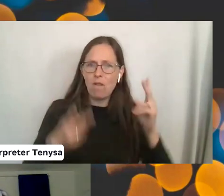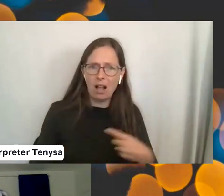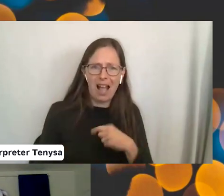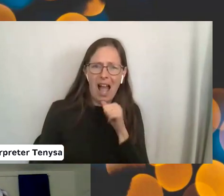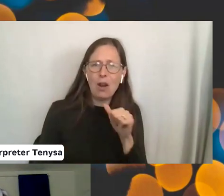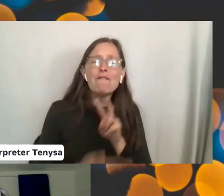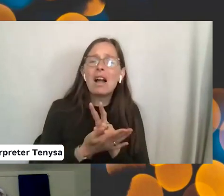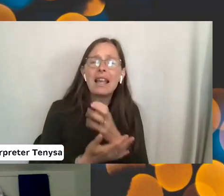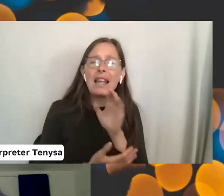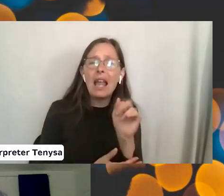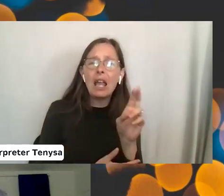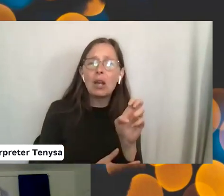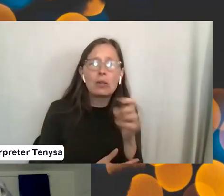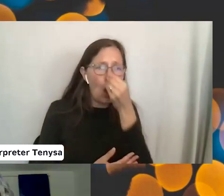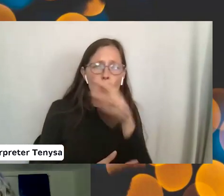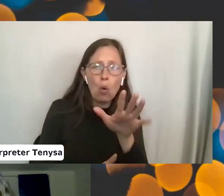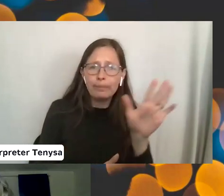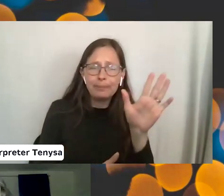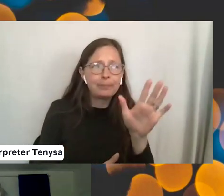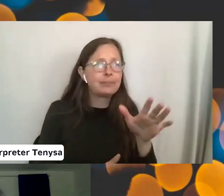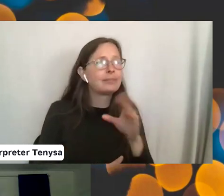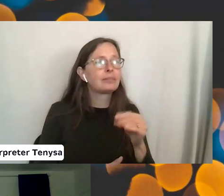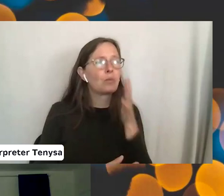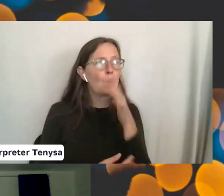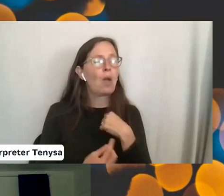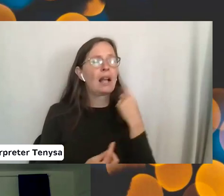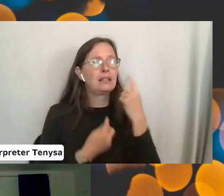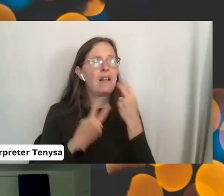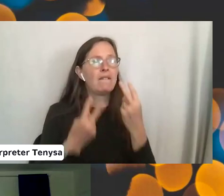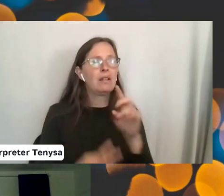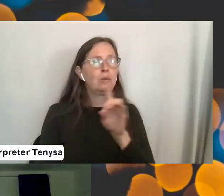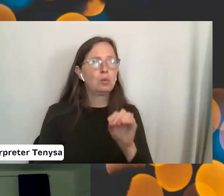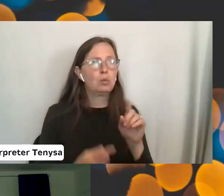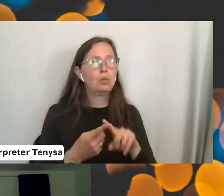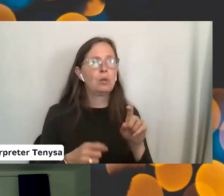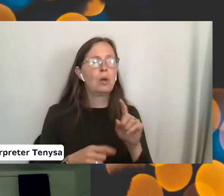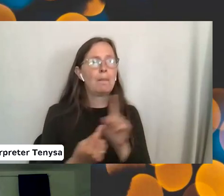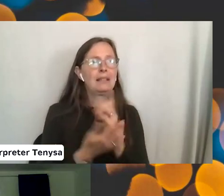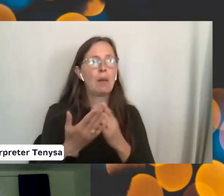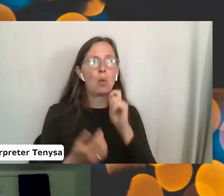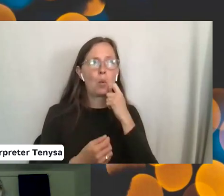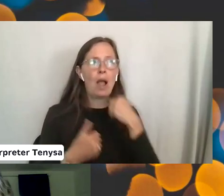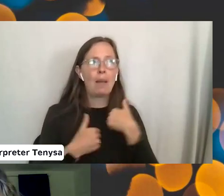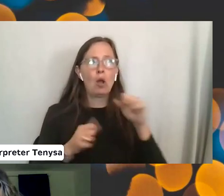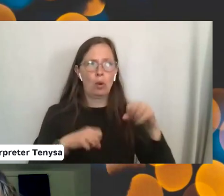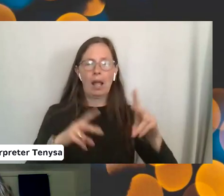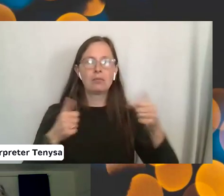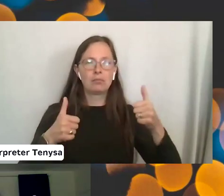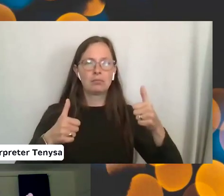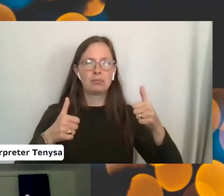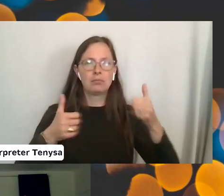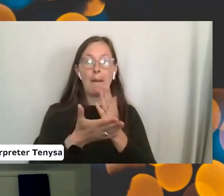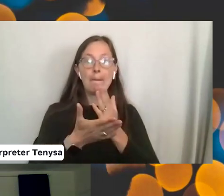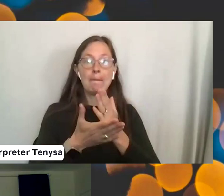fucking care. All right. And would I consider visiting the zoo you work at to meet some cool animals? Yes. All right. Stop. Okay,